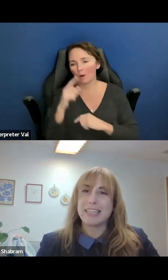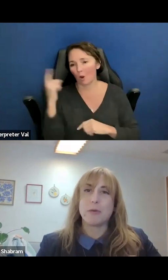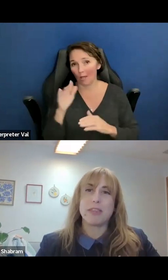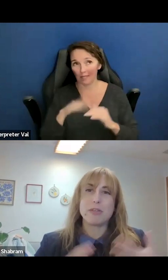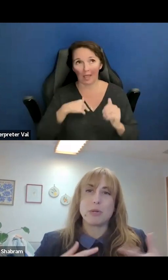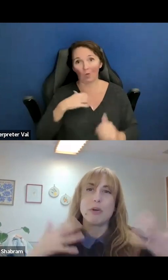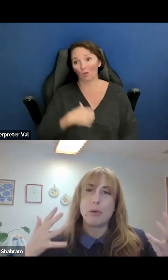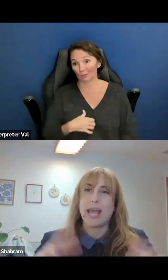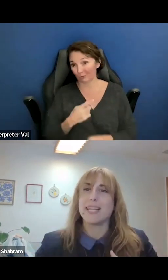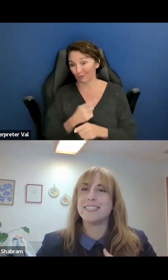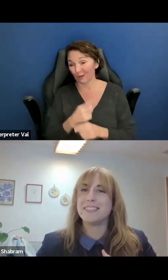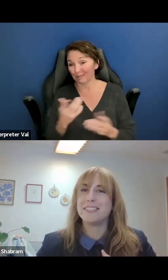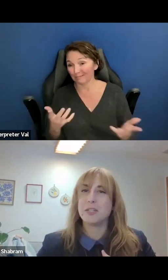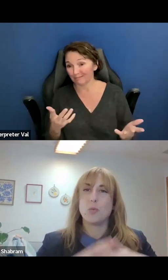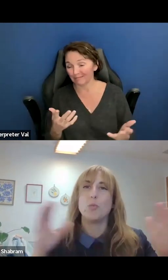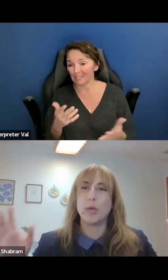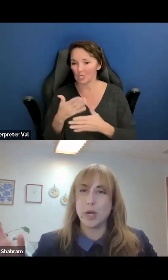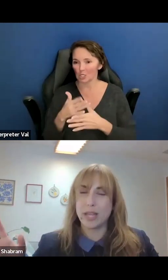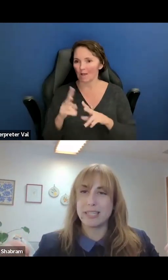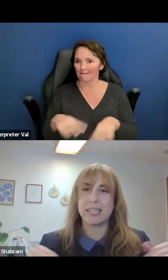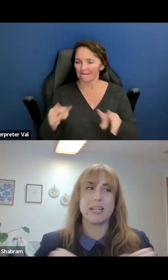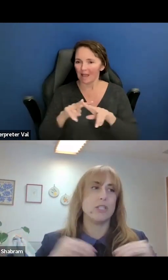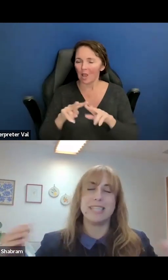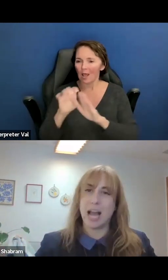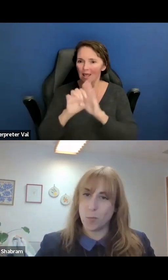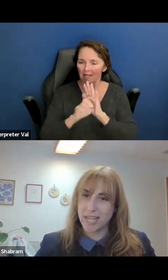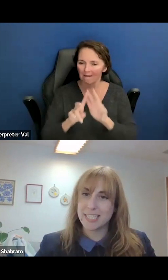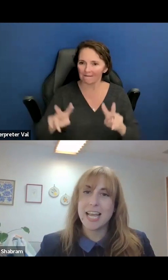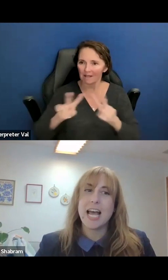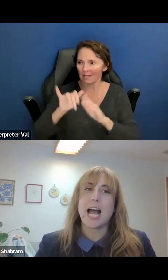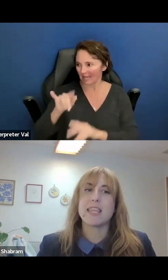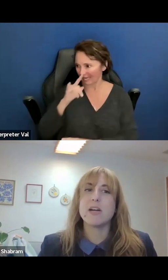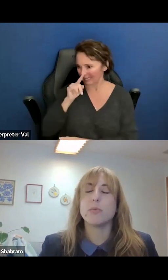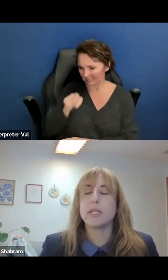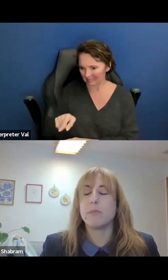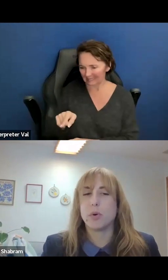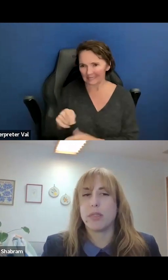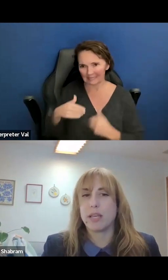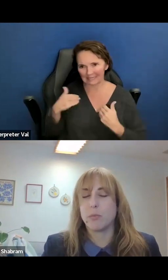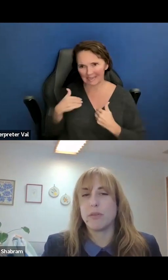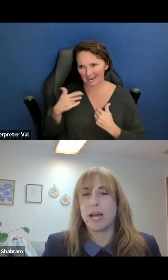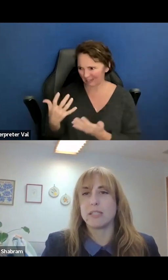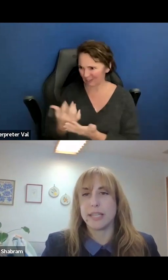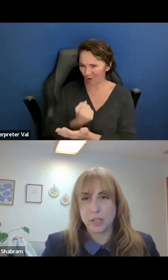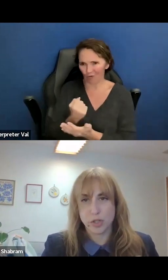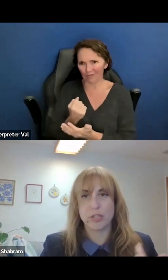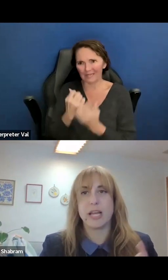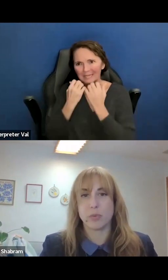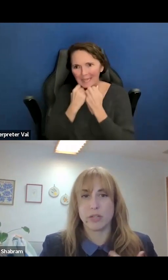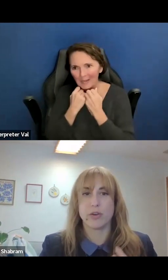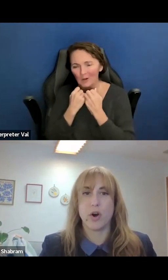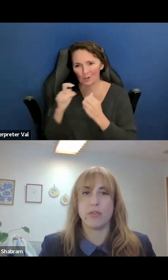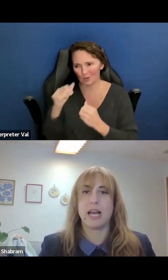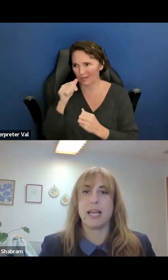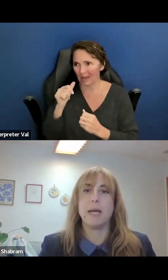Within that, like within the sort of, okay, we know that it's legal, now what? I think a really important thing that we have had to like learn